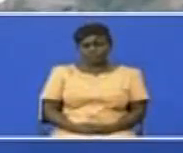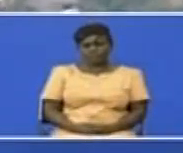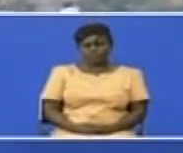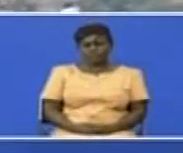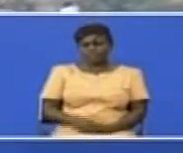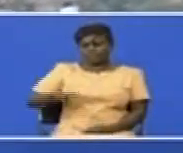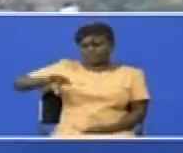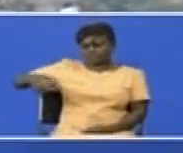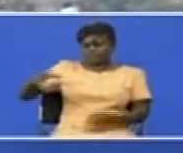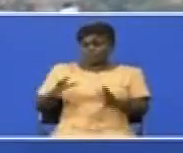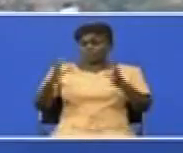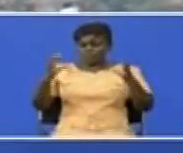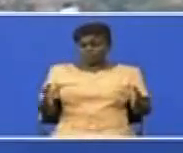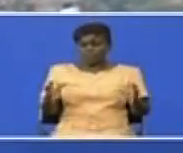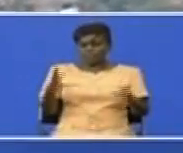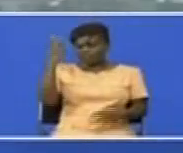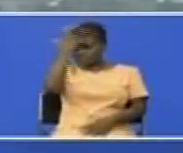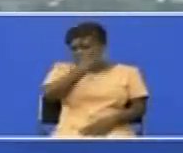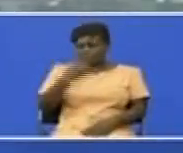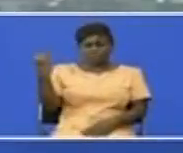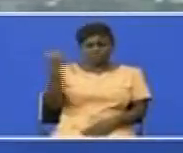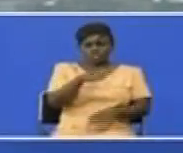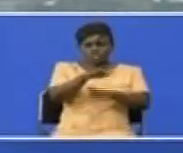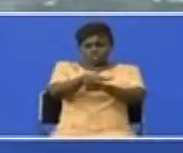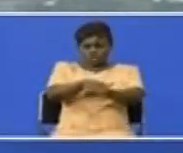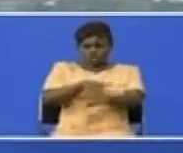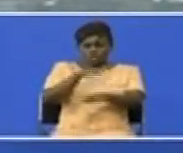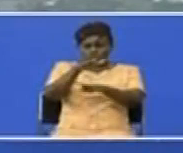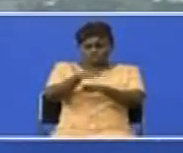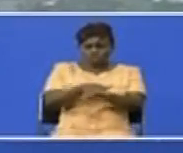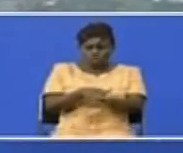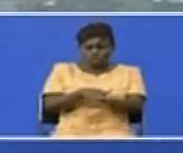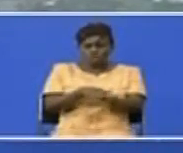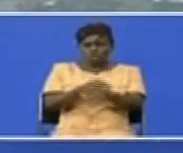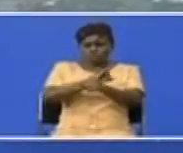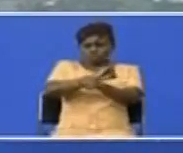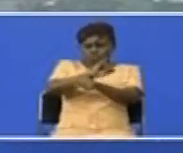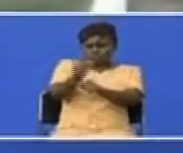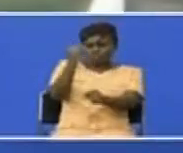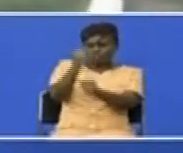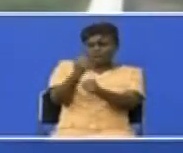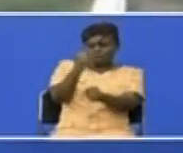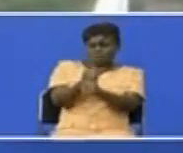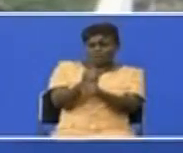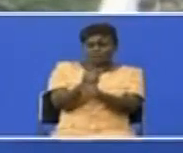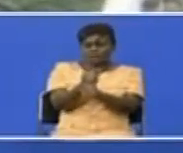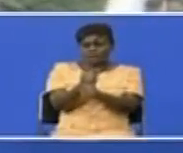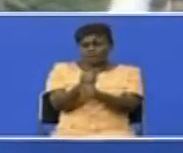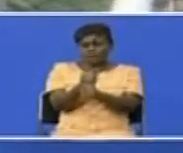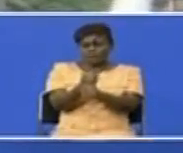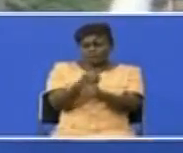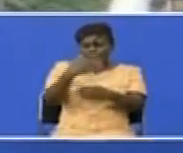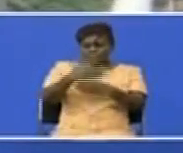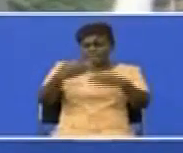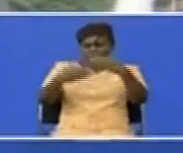And in the capital, Kigali, that beauty is slowly being rivaled by the architectural works of art, with a skyline of building